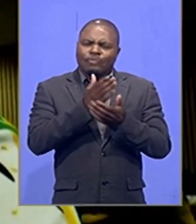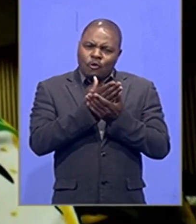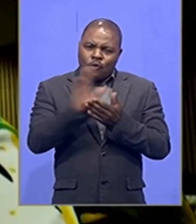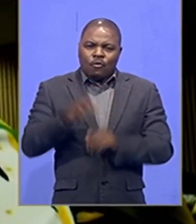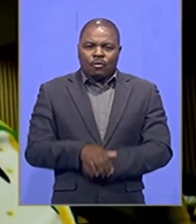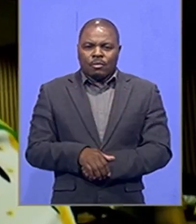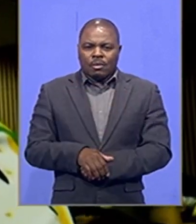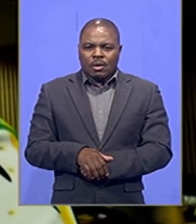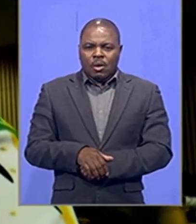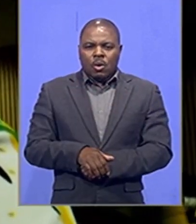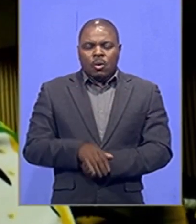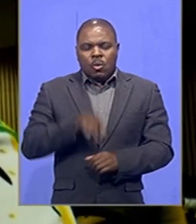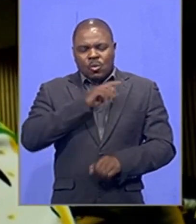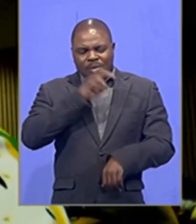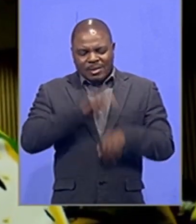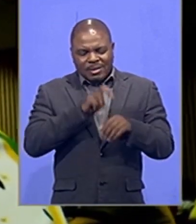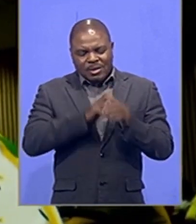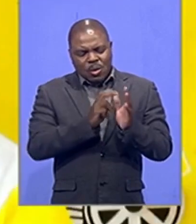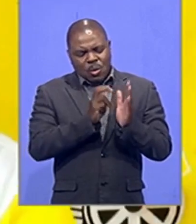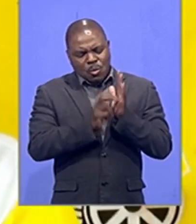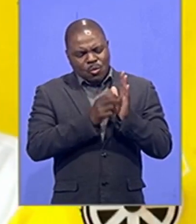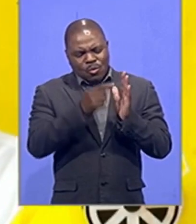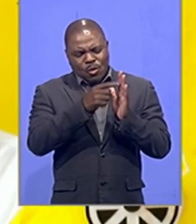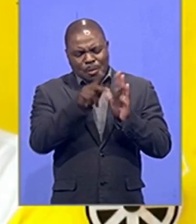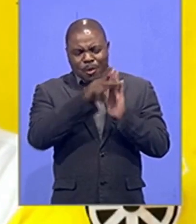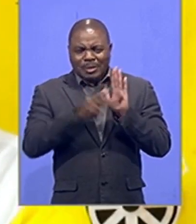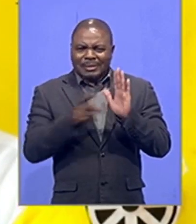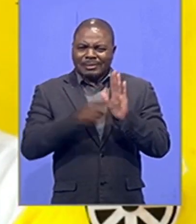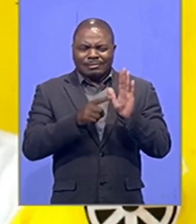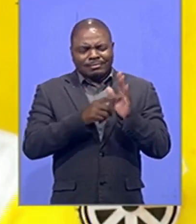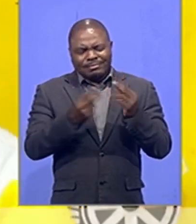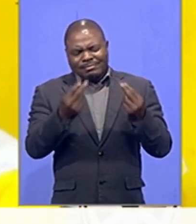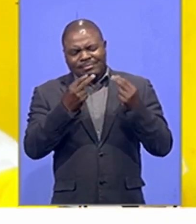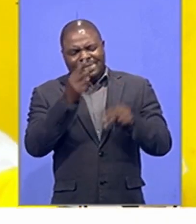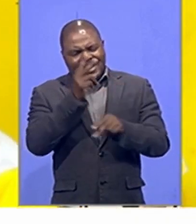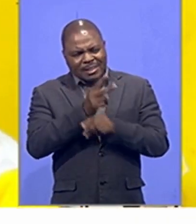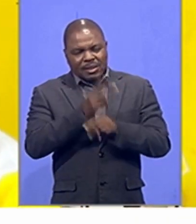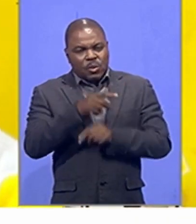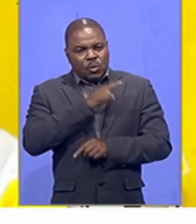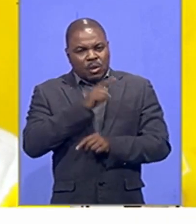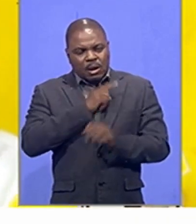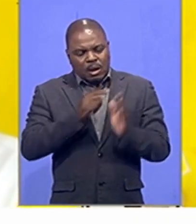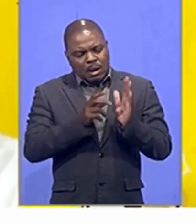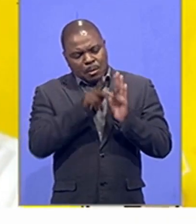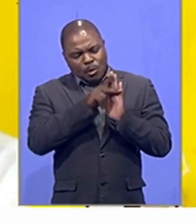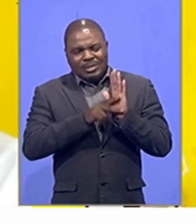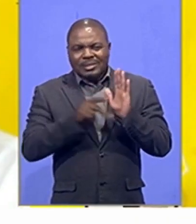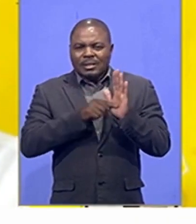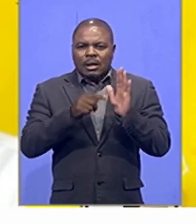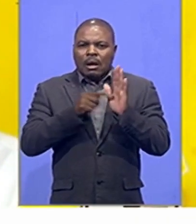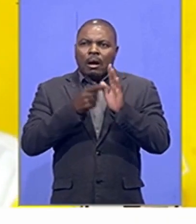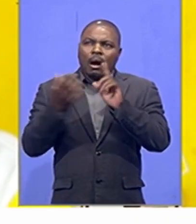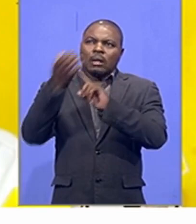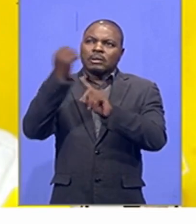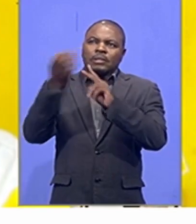o lebelelwe leswa ka gore ga re tshepi o ka re o kgonne go fihlela tše o bengwe nyaka o di